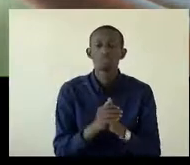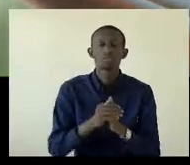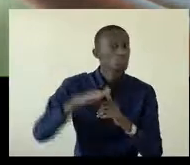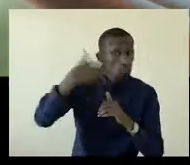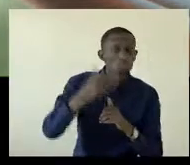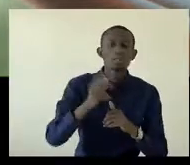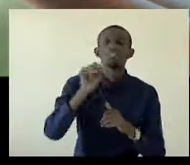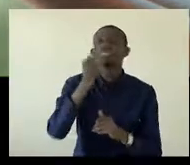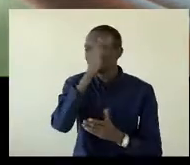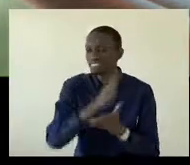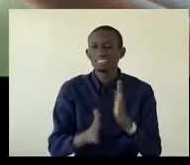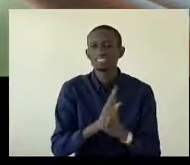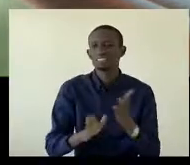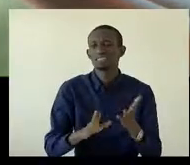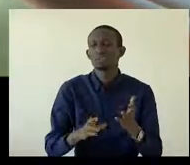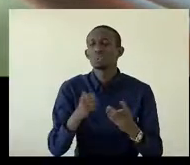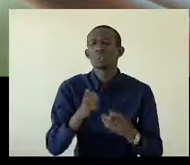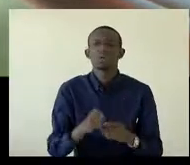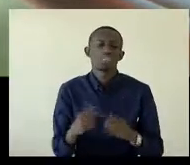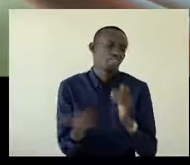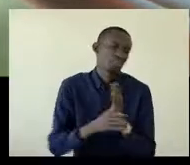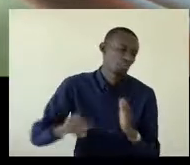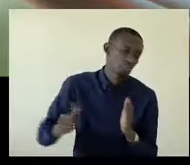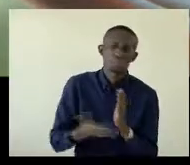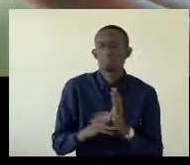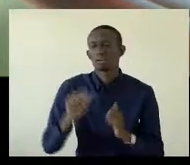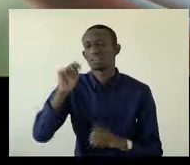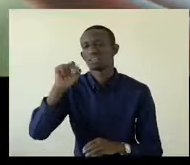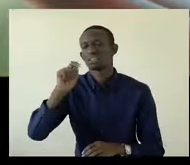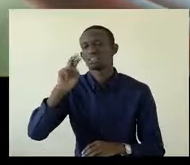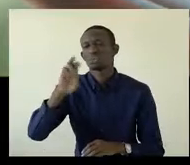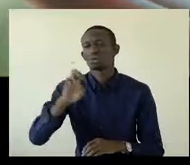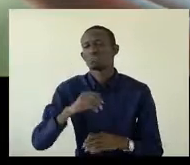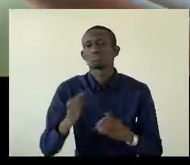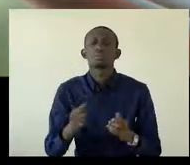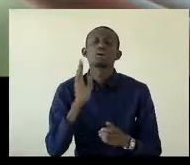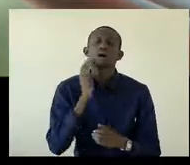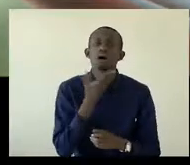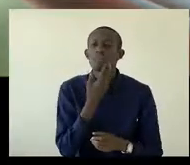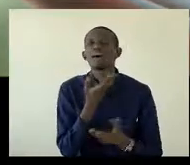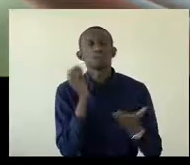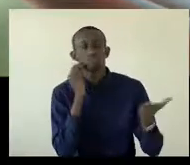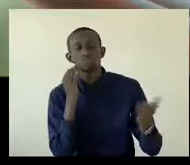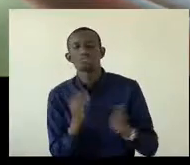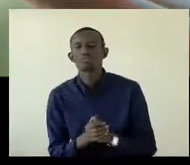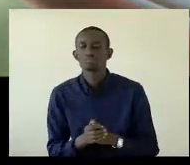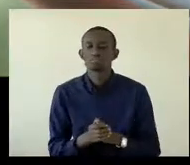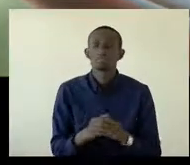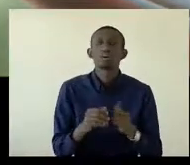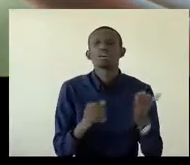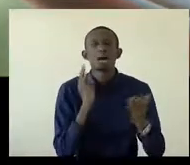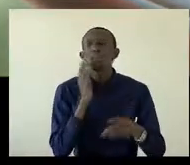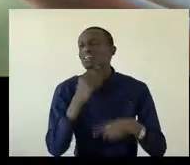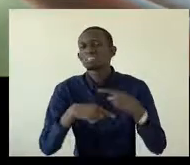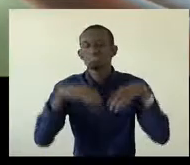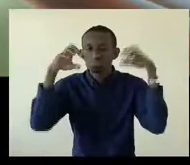resources. Money comes, you spill it over, you're finished. There is water at home, you do not even think about when it's raining. Ah, it's natural, it's going to